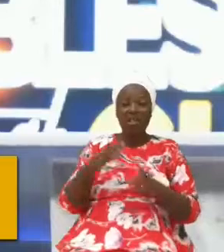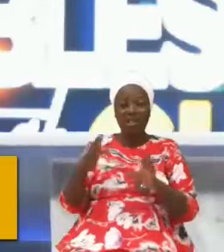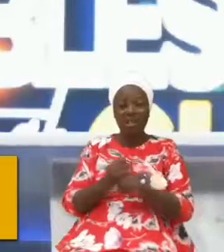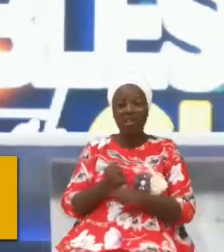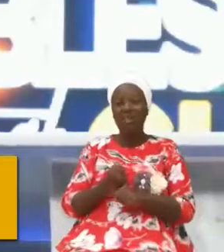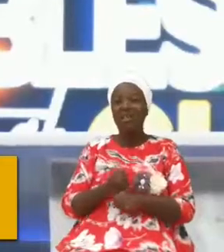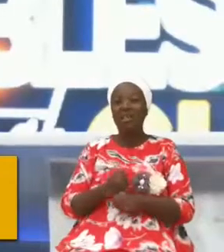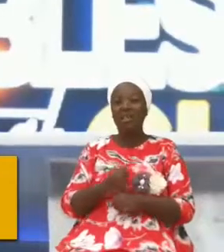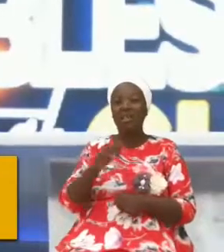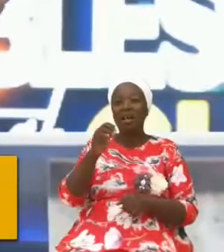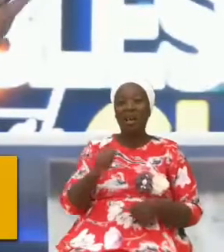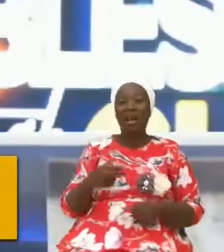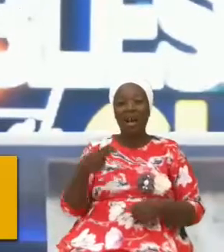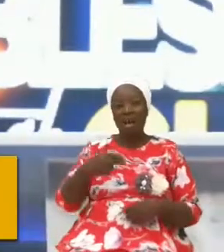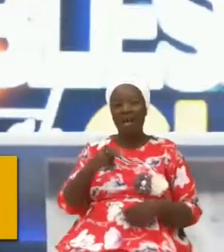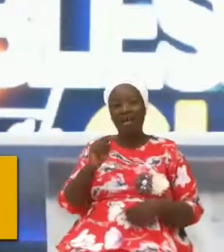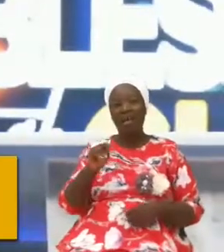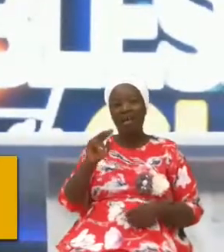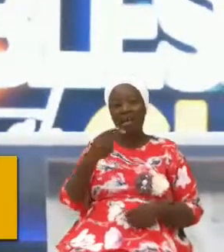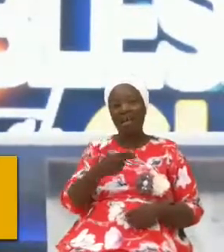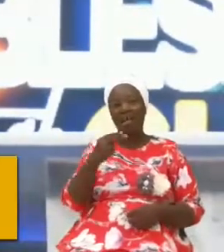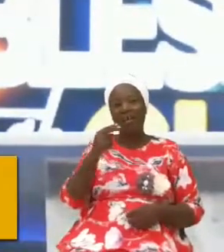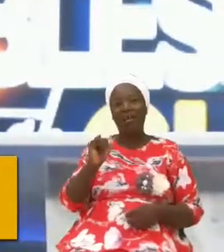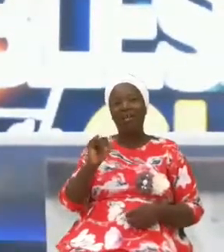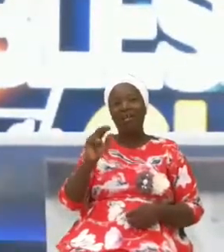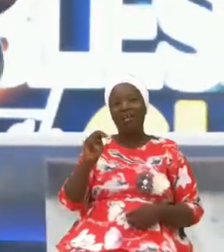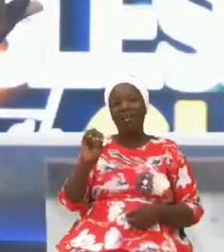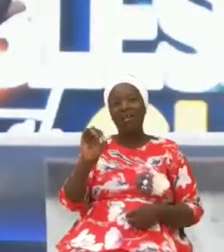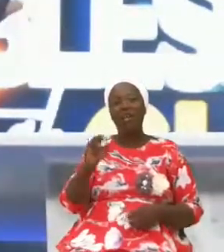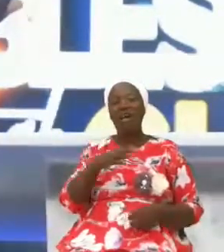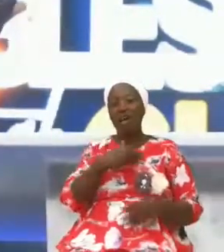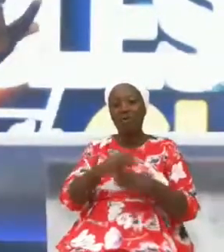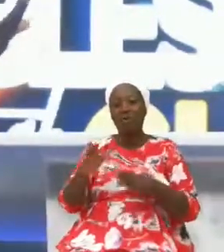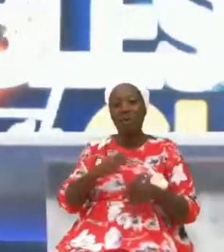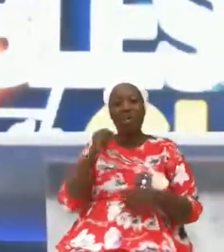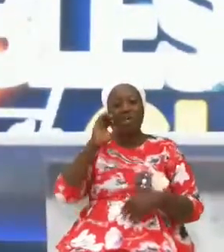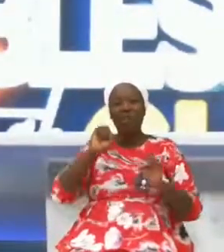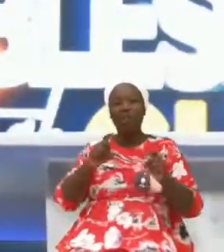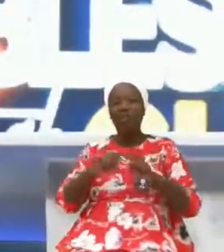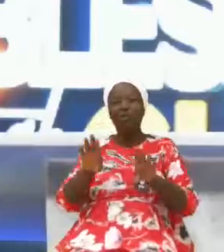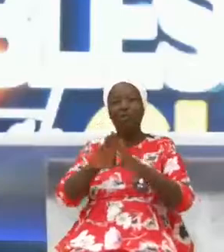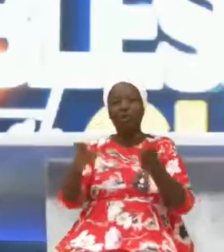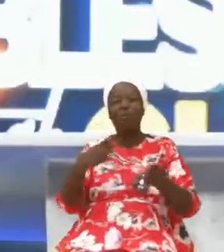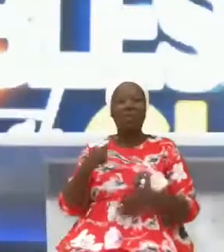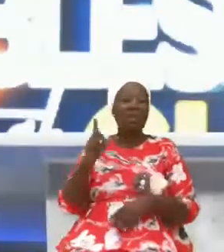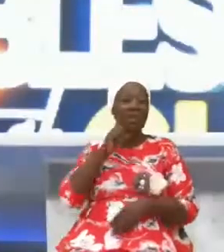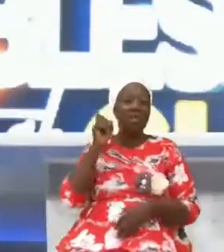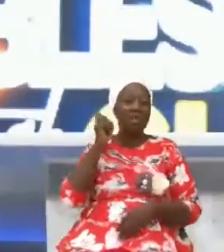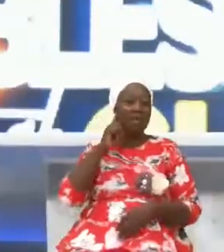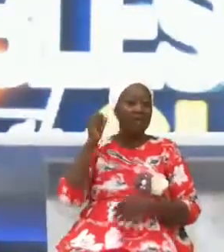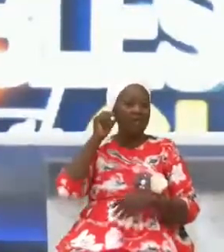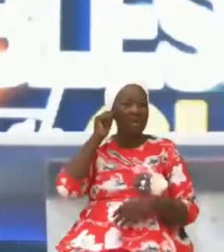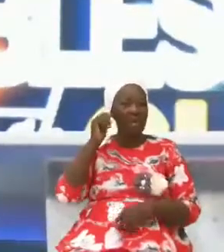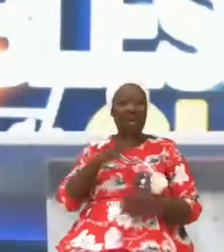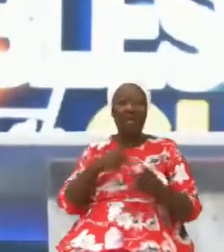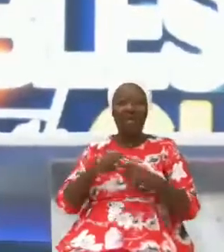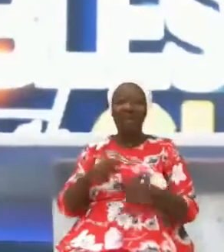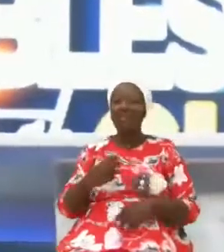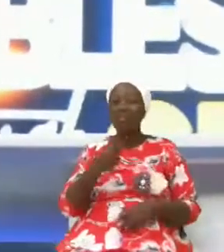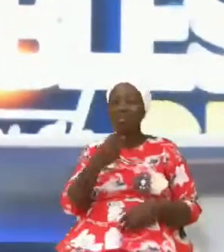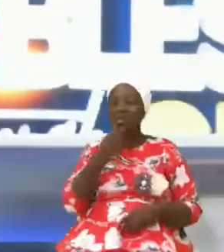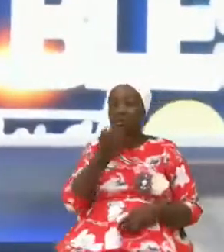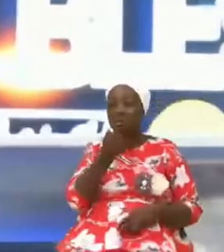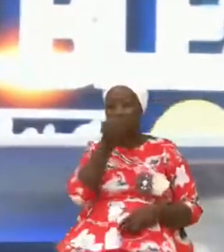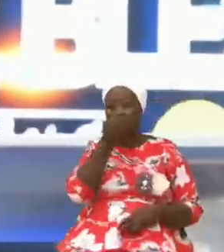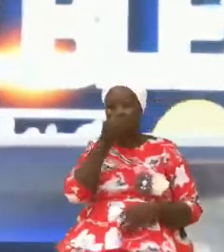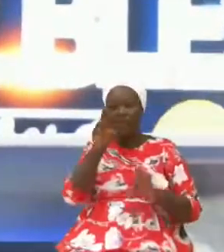tumor away. He takes anear away. He's able to open even the deaf ears. And the